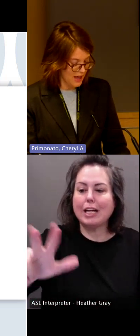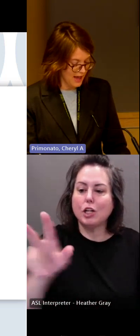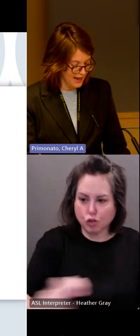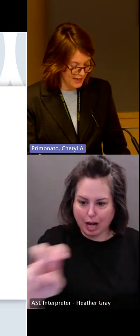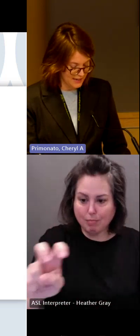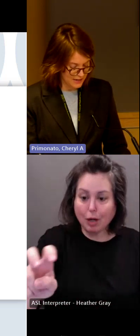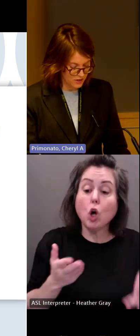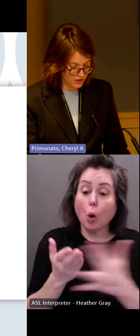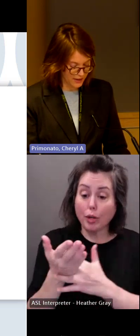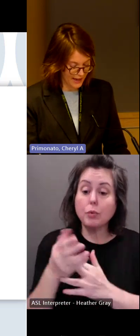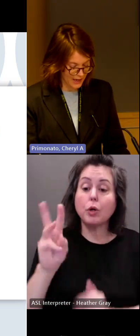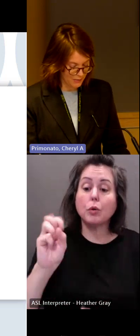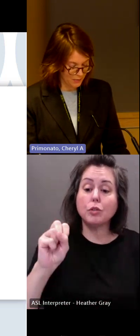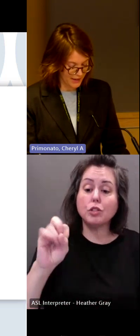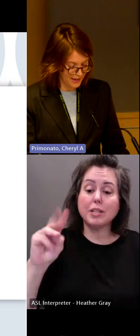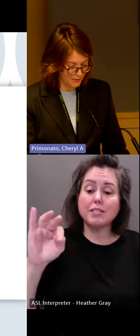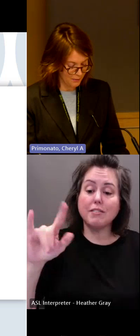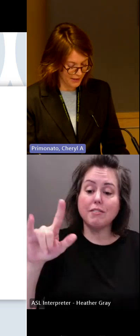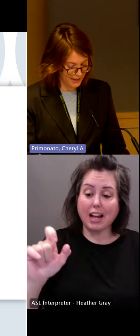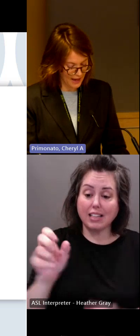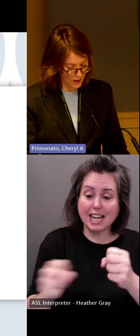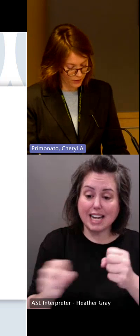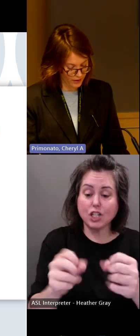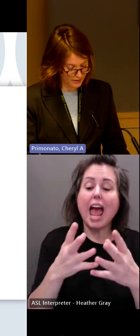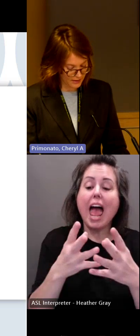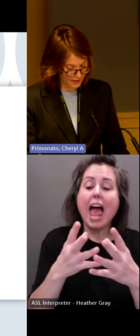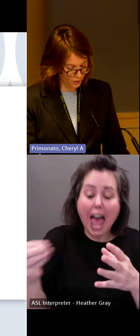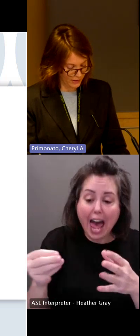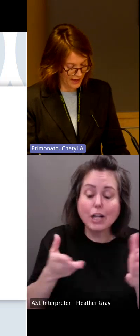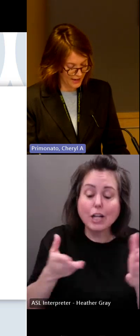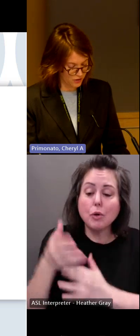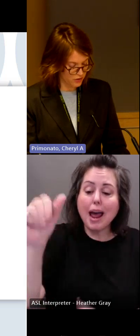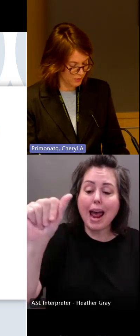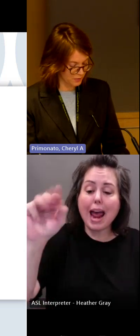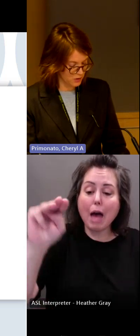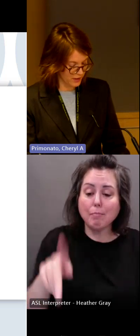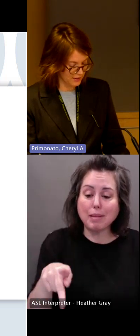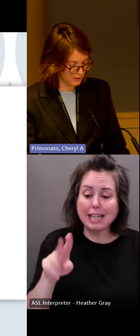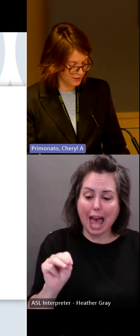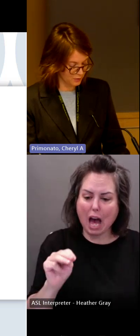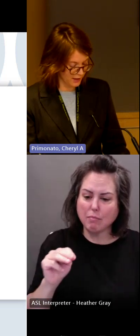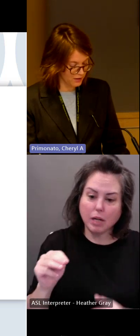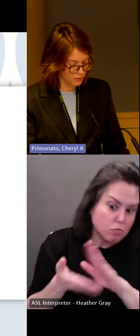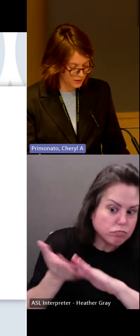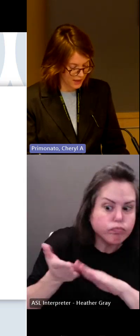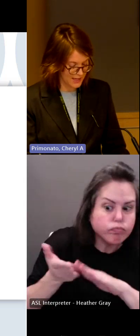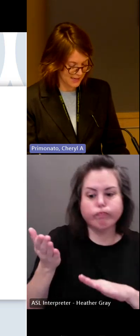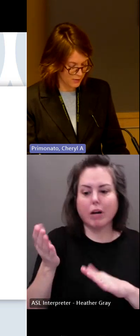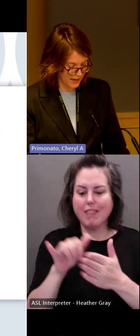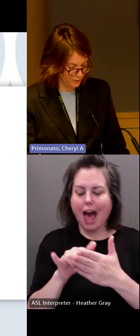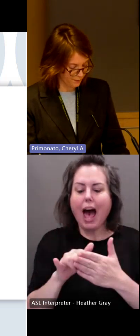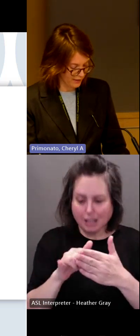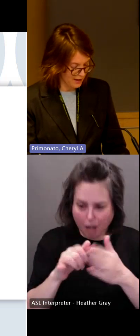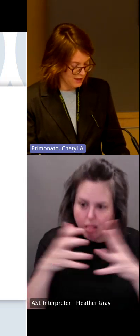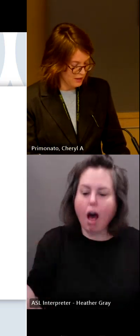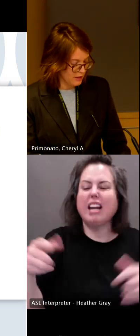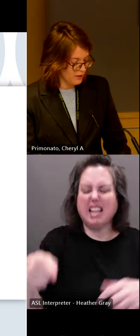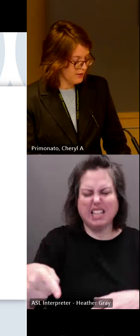Station. And during AM and PM peak hours, there will be extra trips between Swissvale and